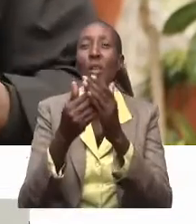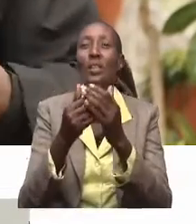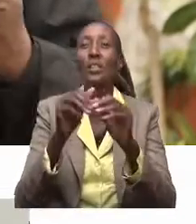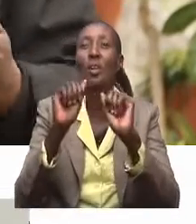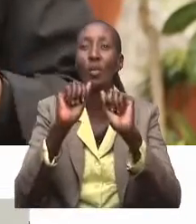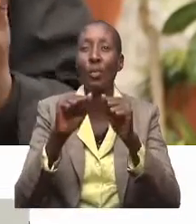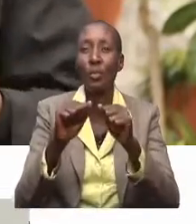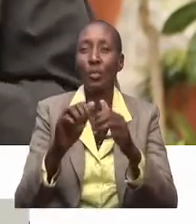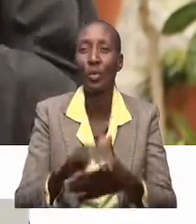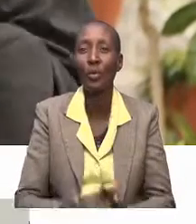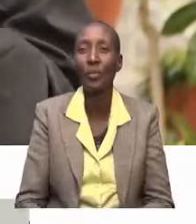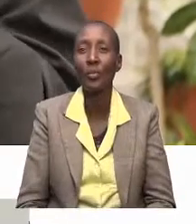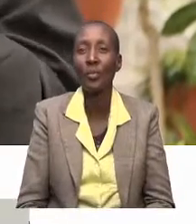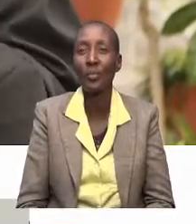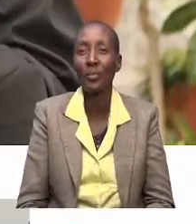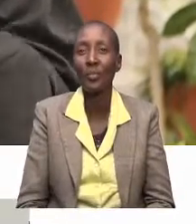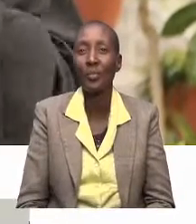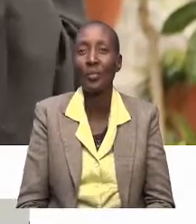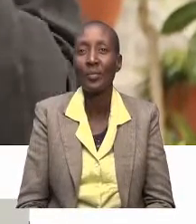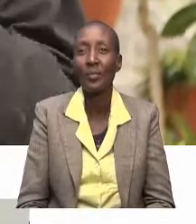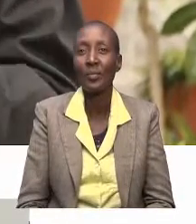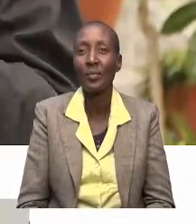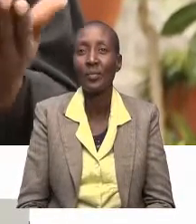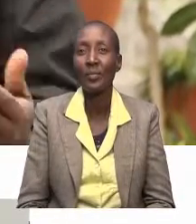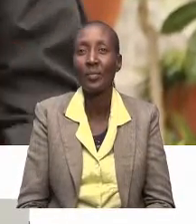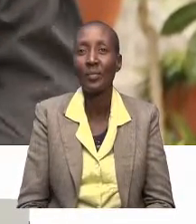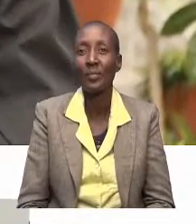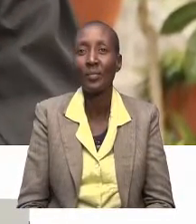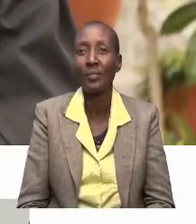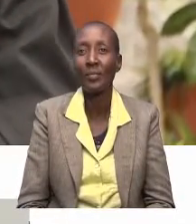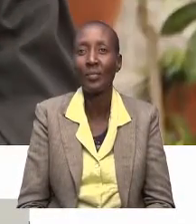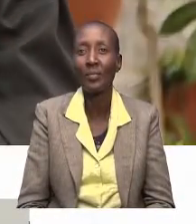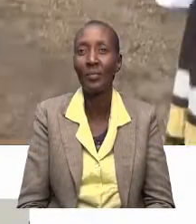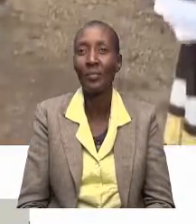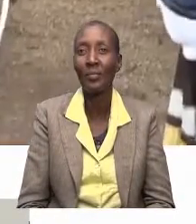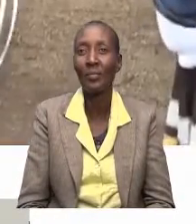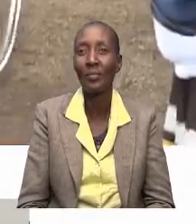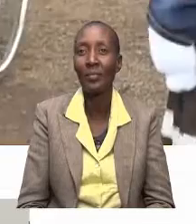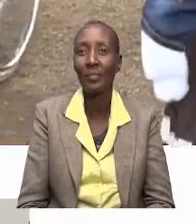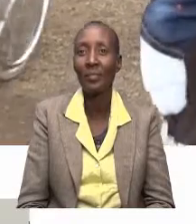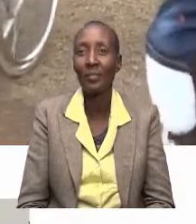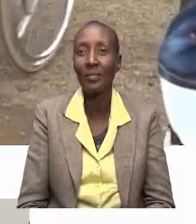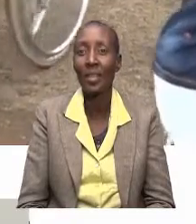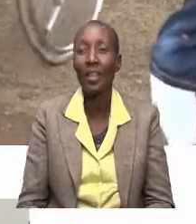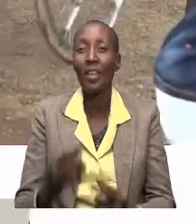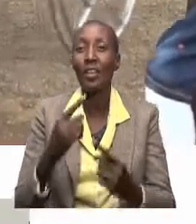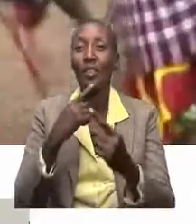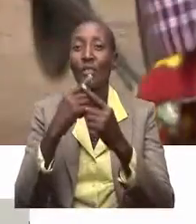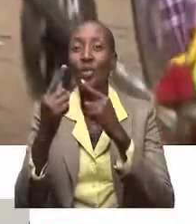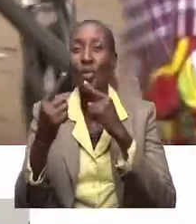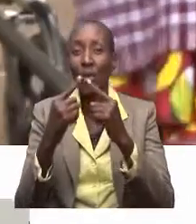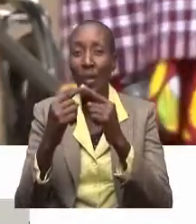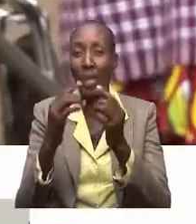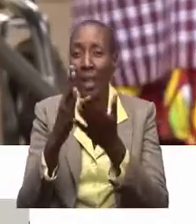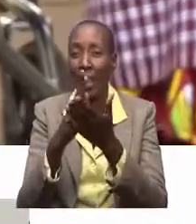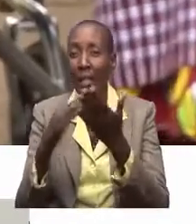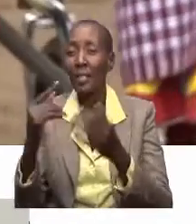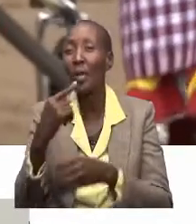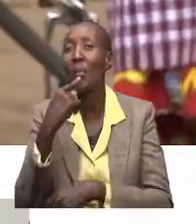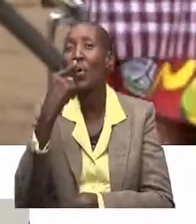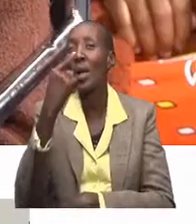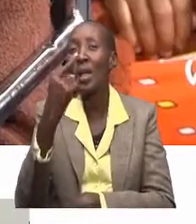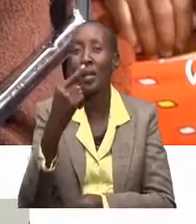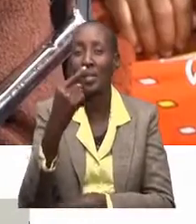I want to thank God and I'm so happy. And may God bless you all. Tukizungumza anabadhi yao walisema kuwa